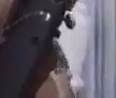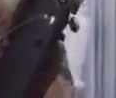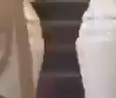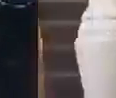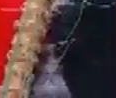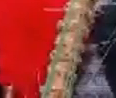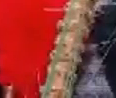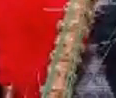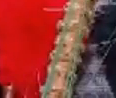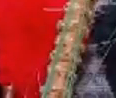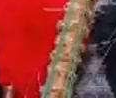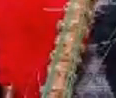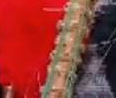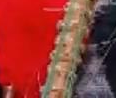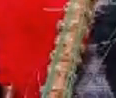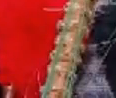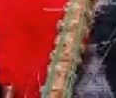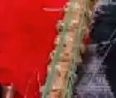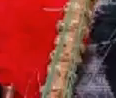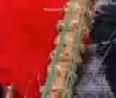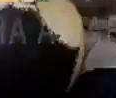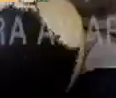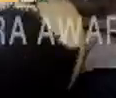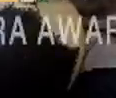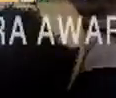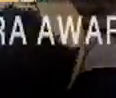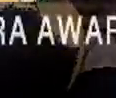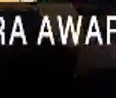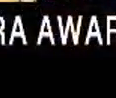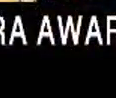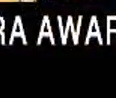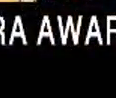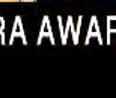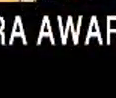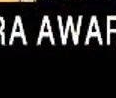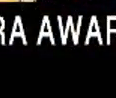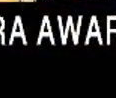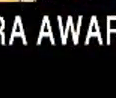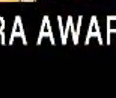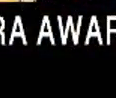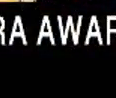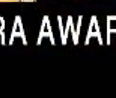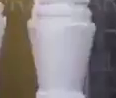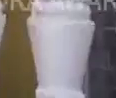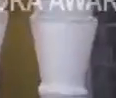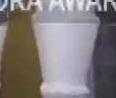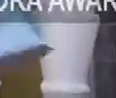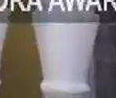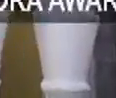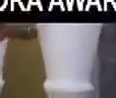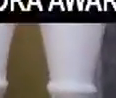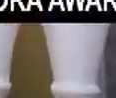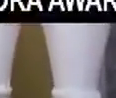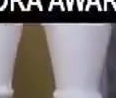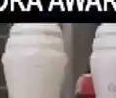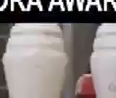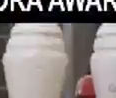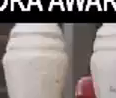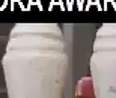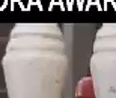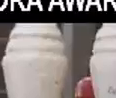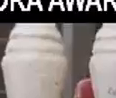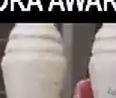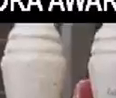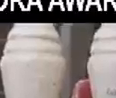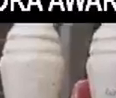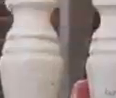won yenyin kora bemba min da kanake Gambia jang sato dao da tata jenkamo de ka fa